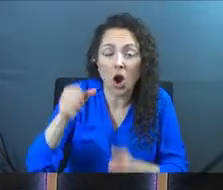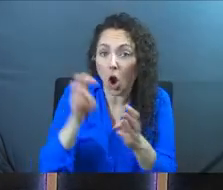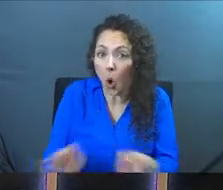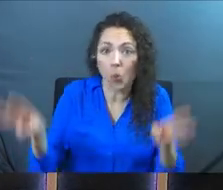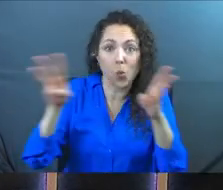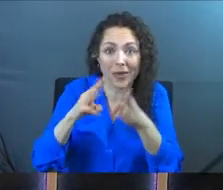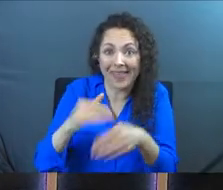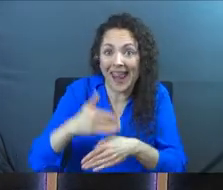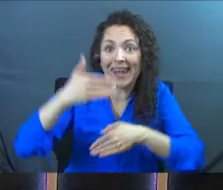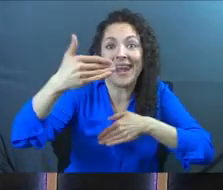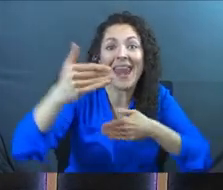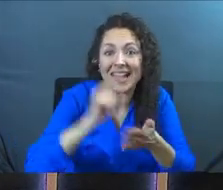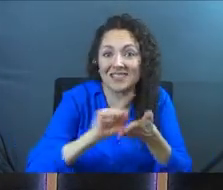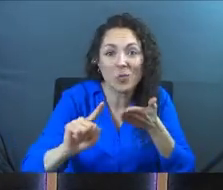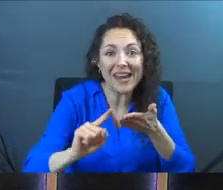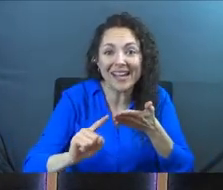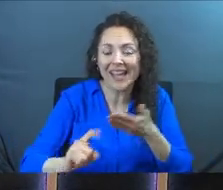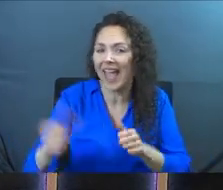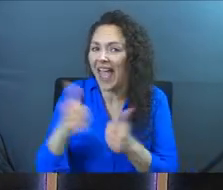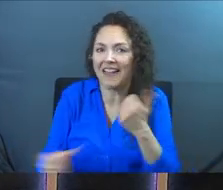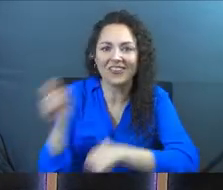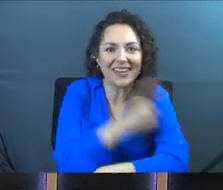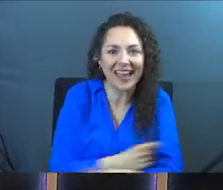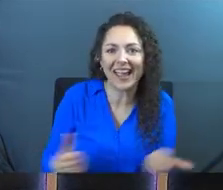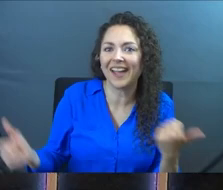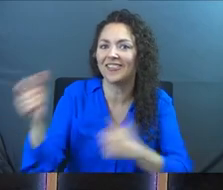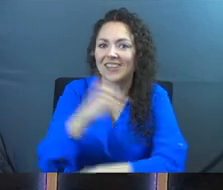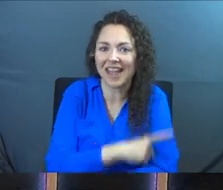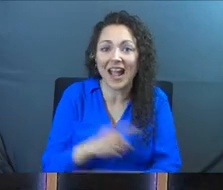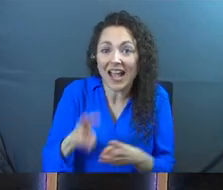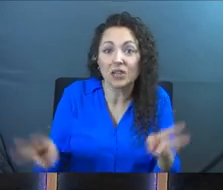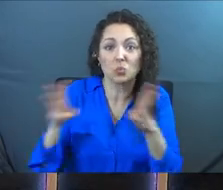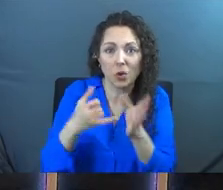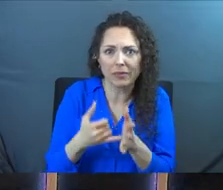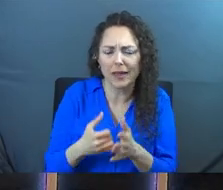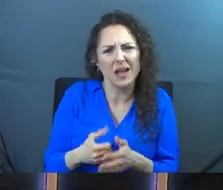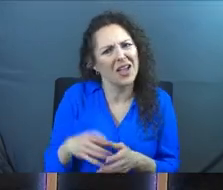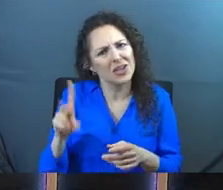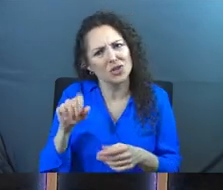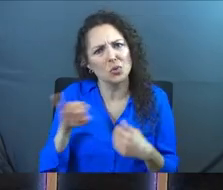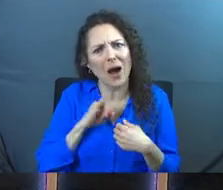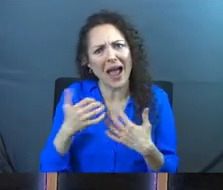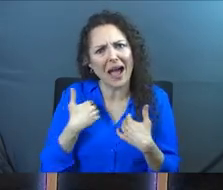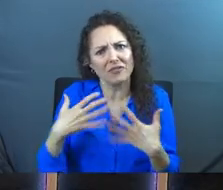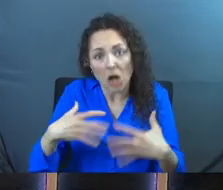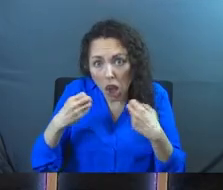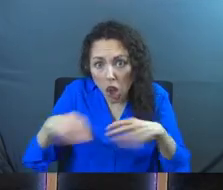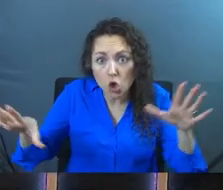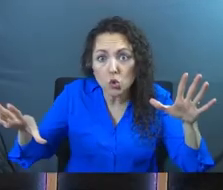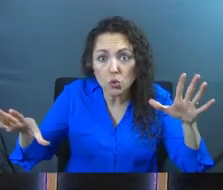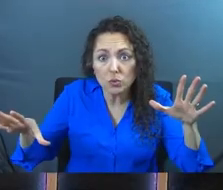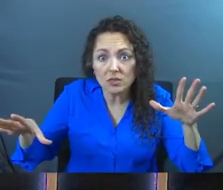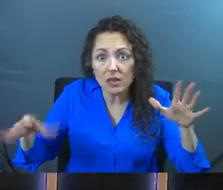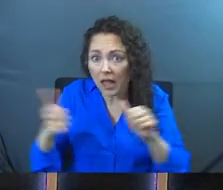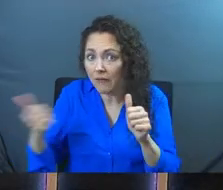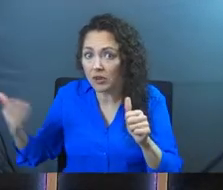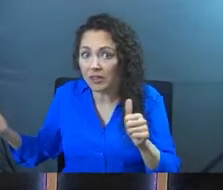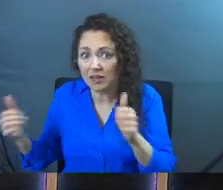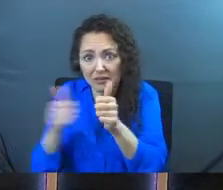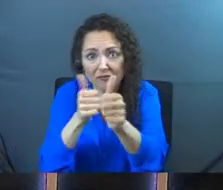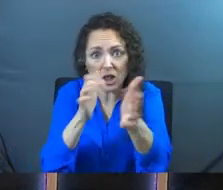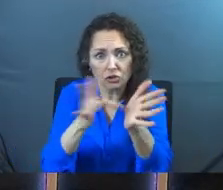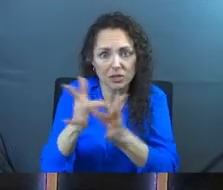it next week. Whatever comes up in your life, whatever the thing is that you go, do I have to lose this to follow Jesus? It's worth it. Let's